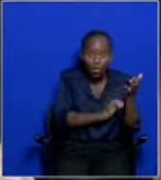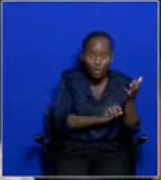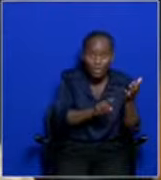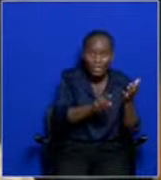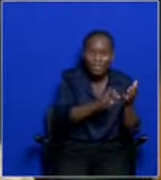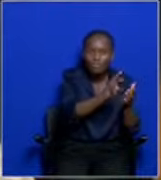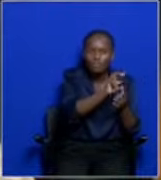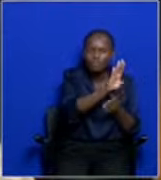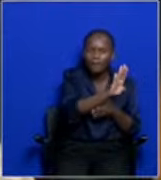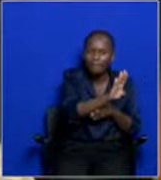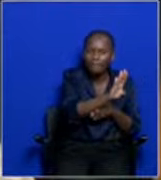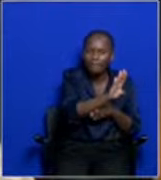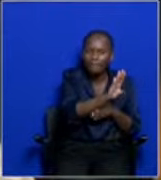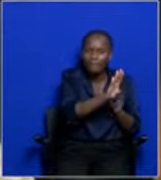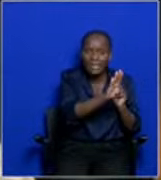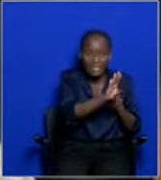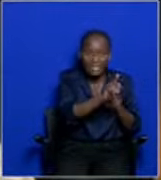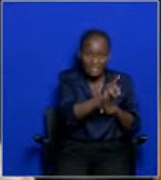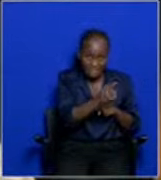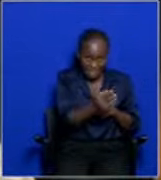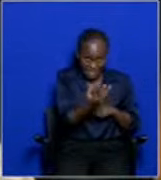detail when you inform them?